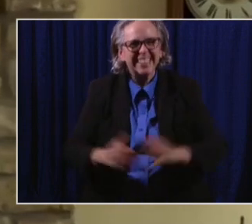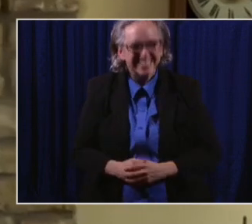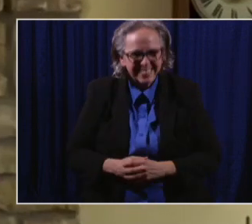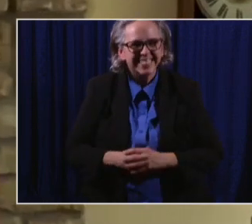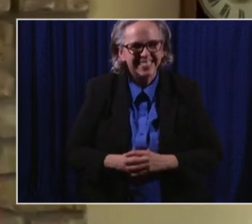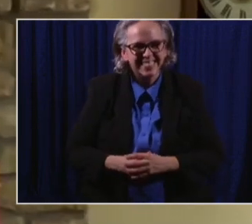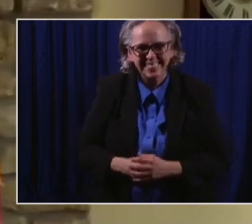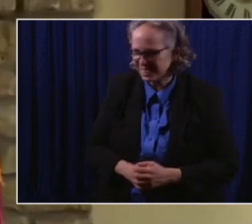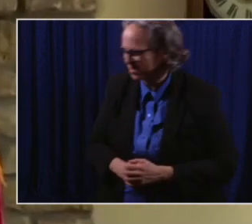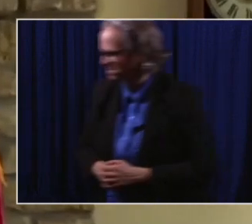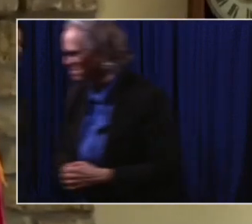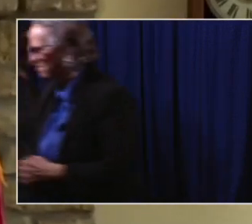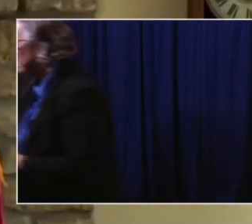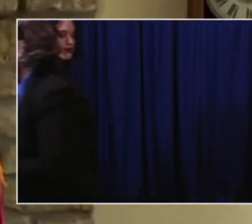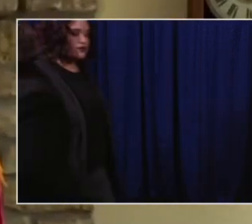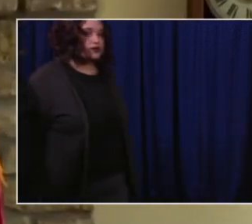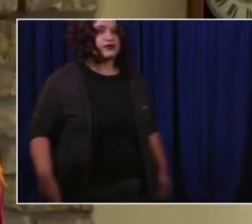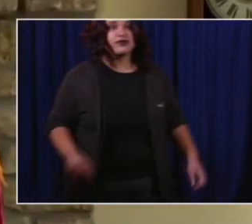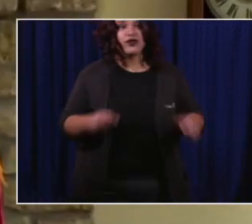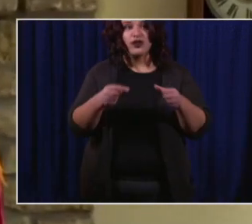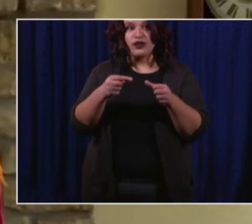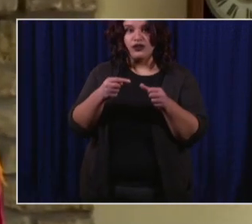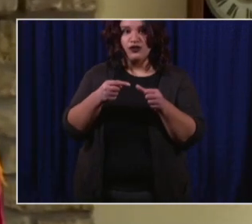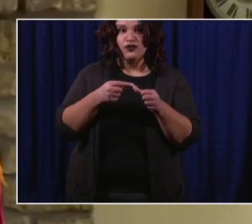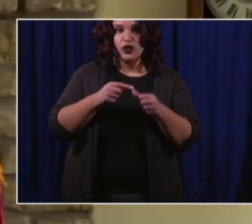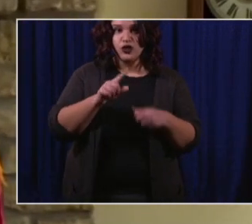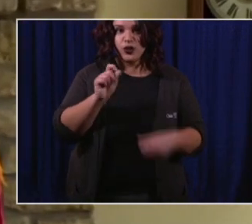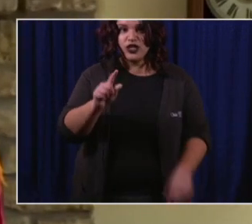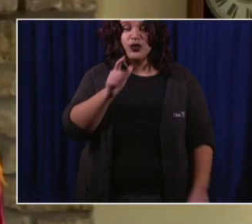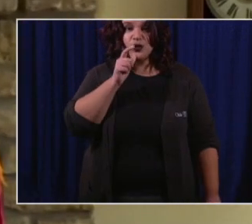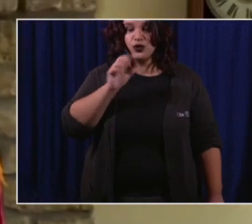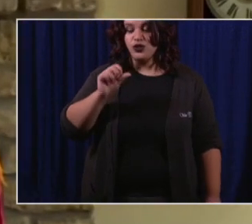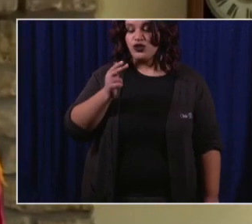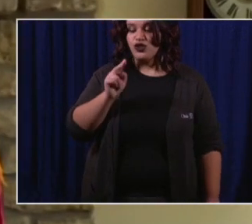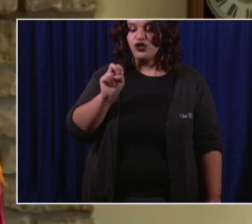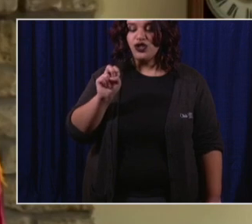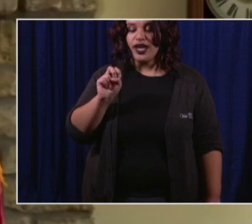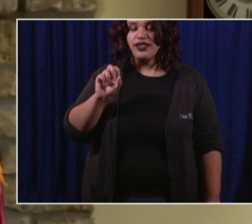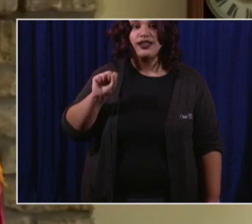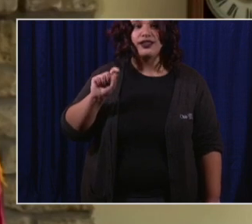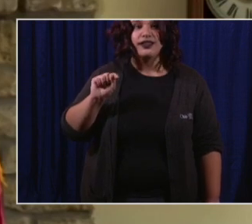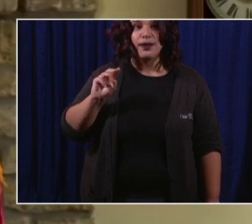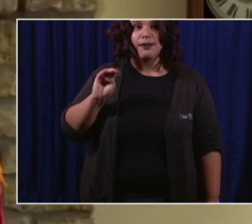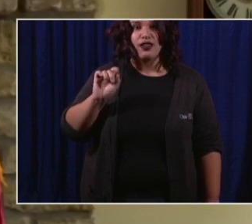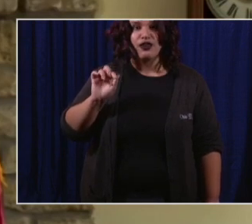First question today, Governor, is from Shane Stegmiller at Hannah News Service.